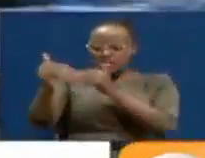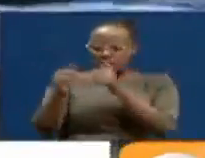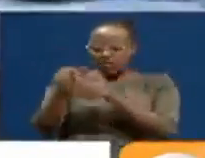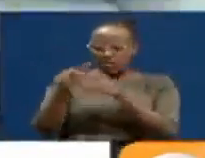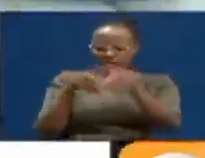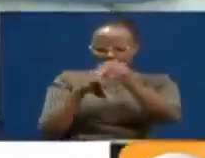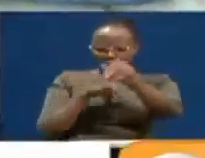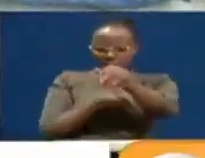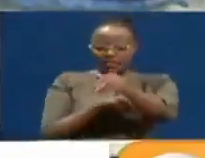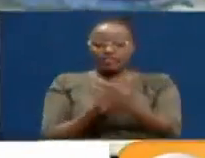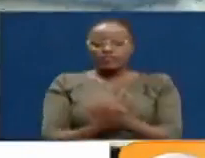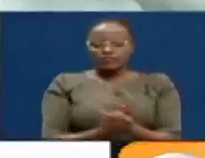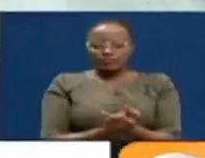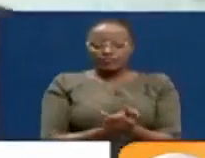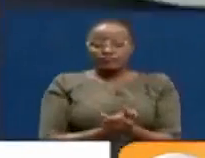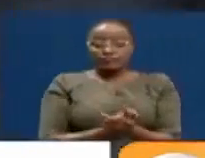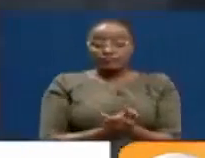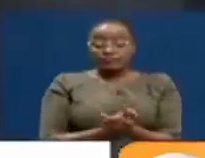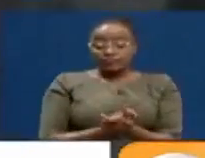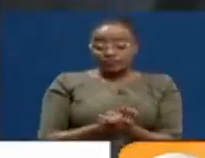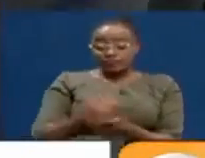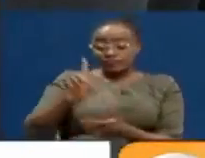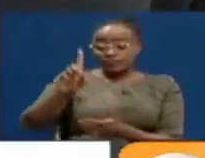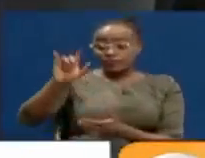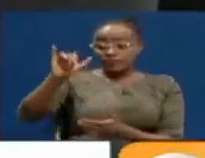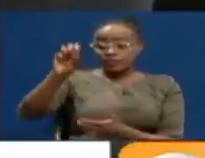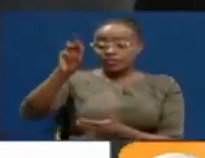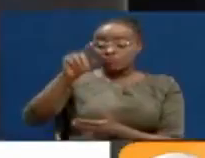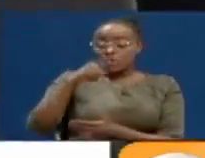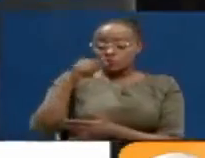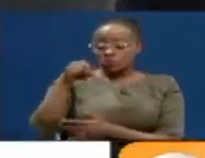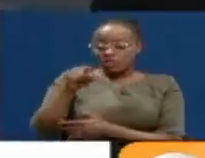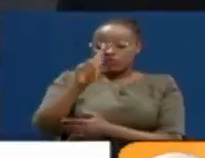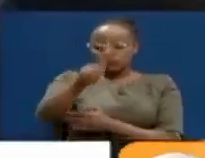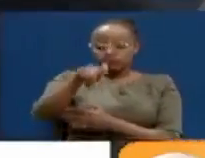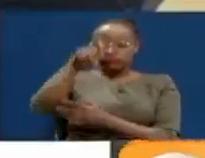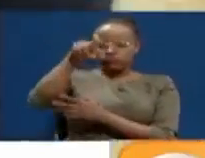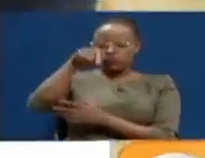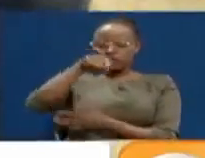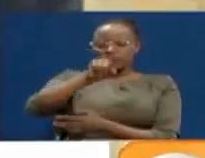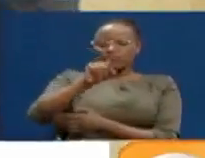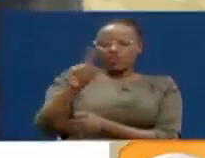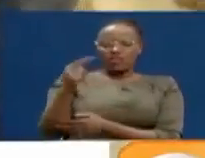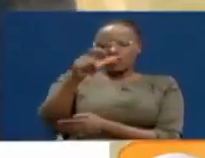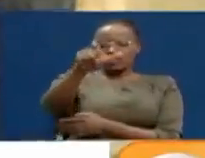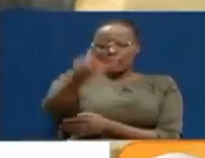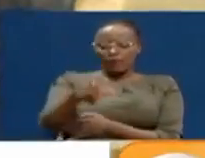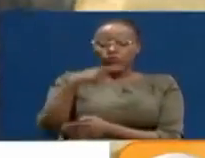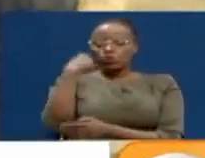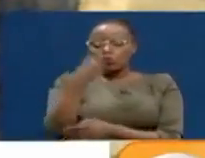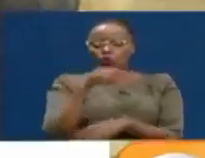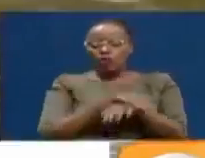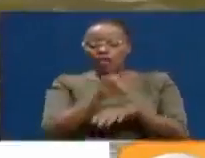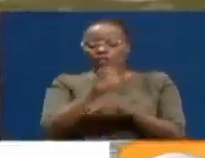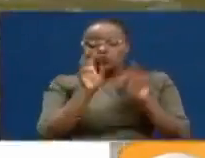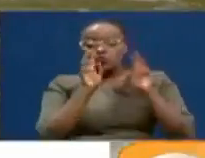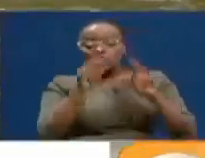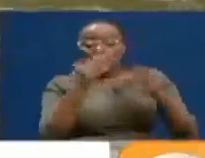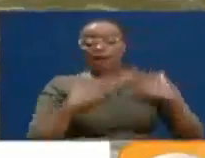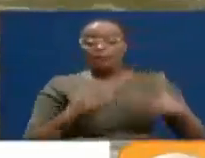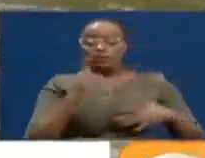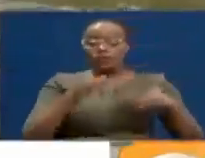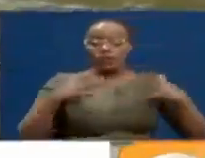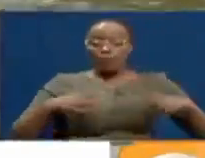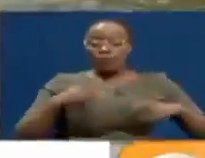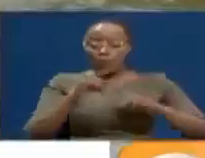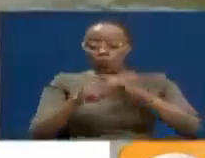this bridge. Dismas Wambua, a fisherman, is more often than not the first person to discover the bodies. He says the